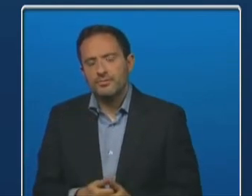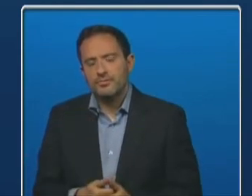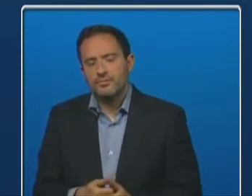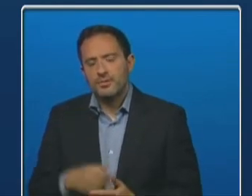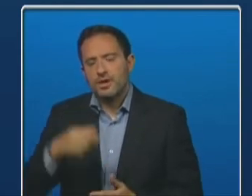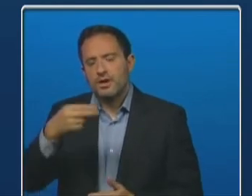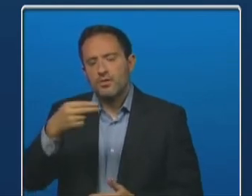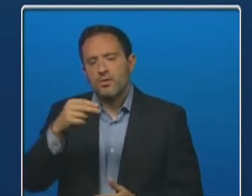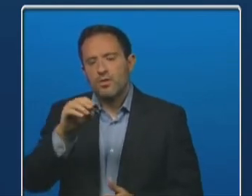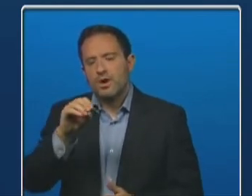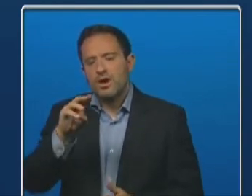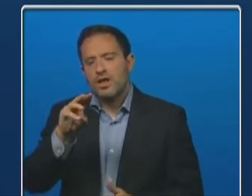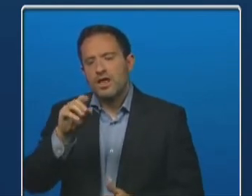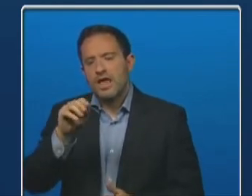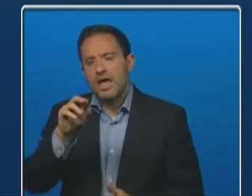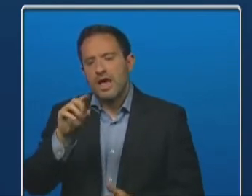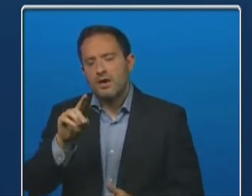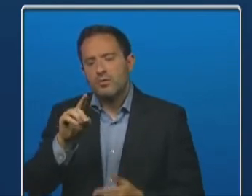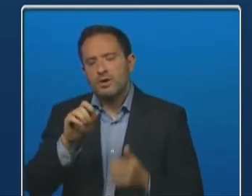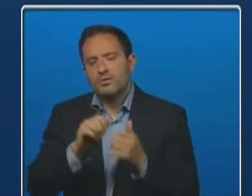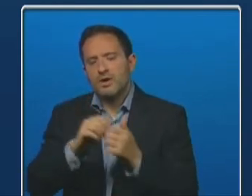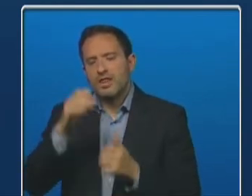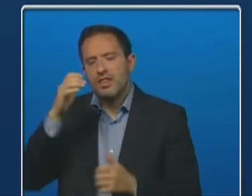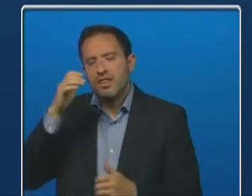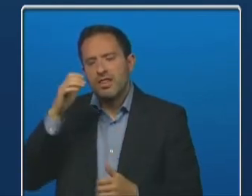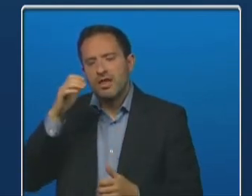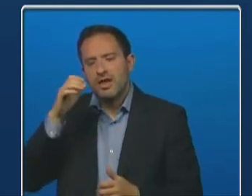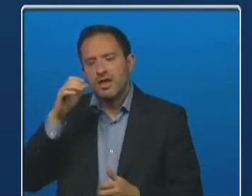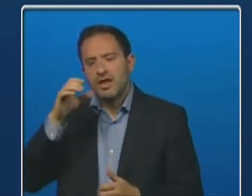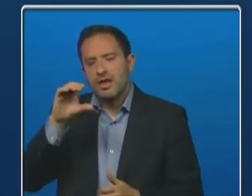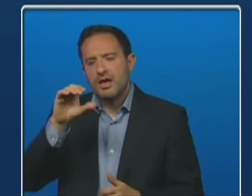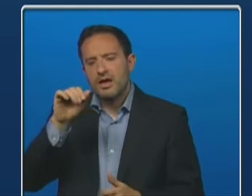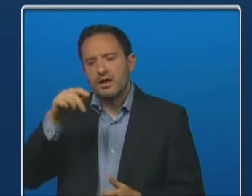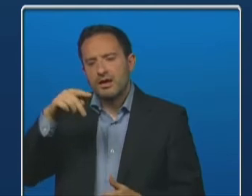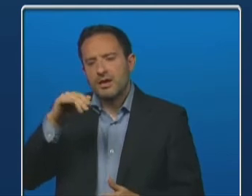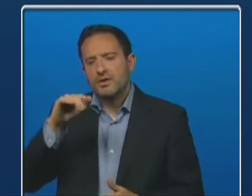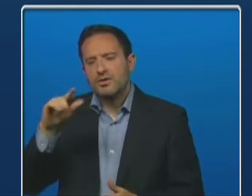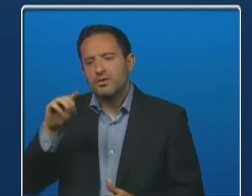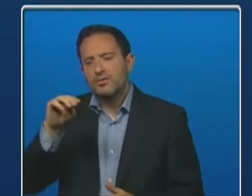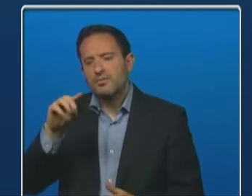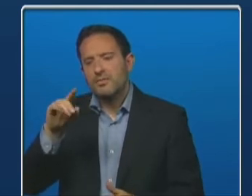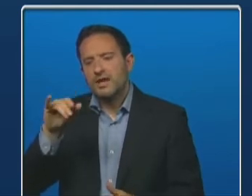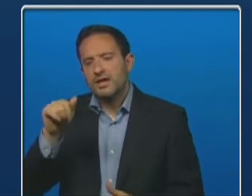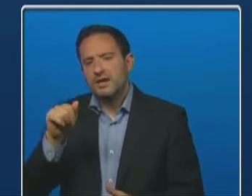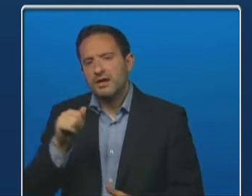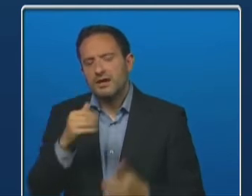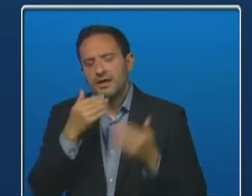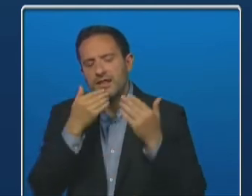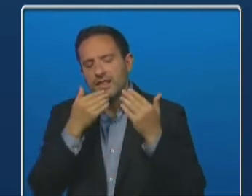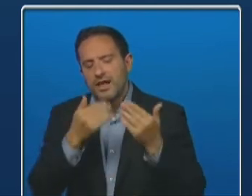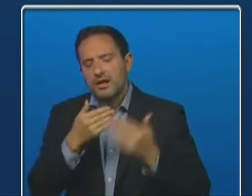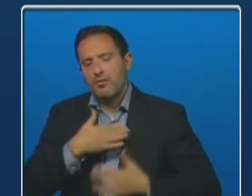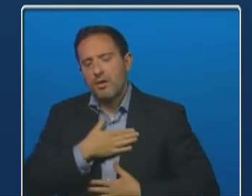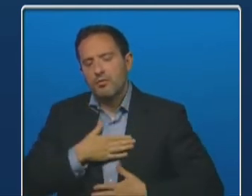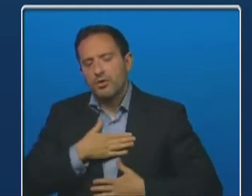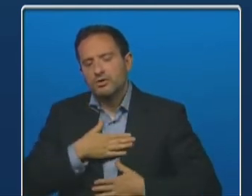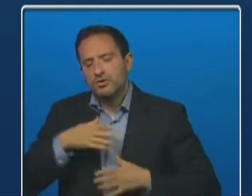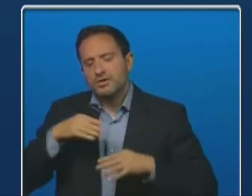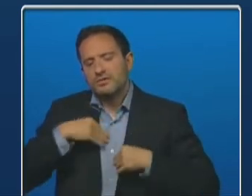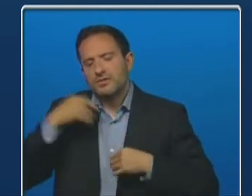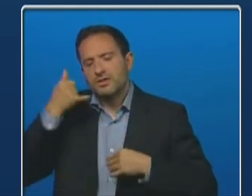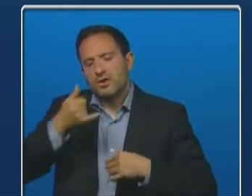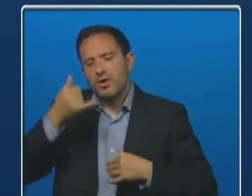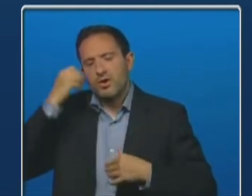Howard Fisher with Capital Media Service, your line is open. Thank you. I appreciate you guys taking the